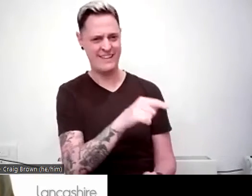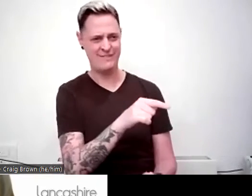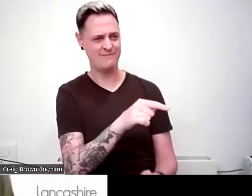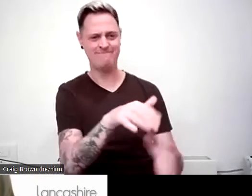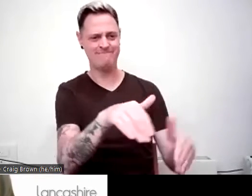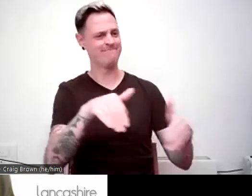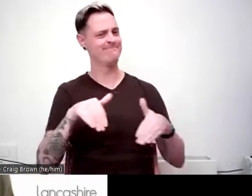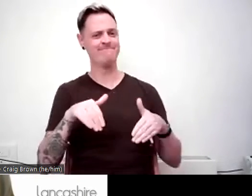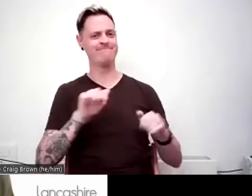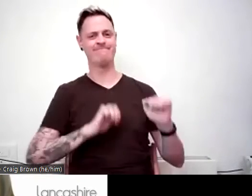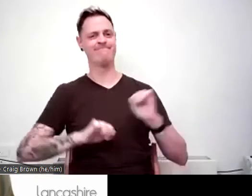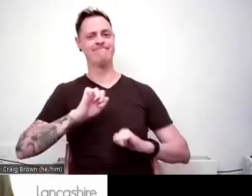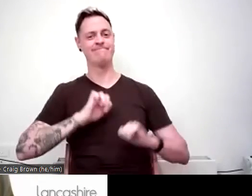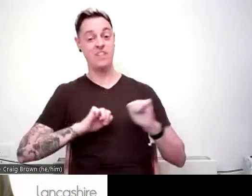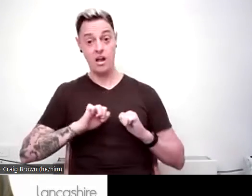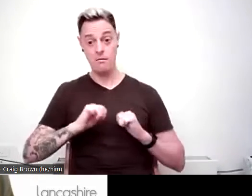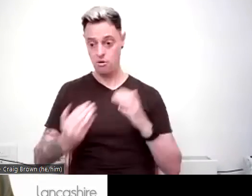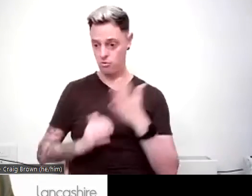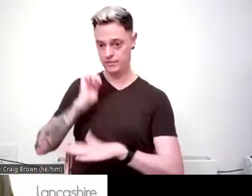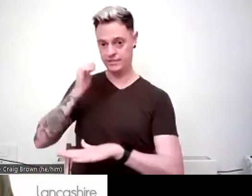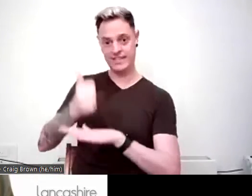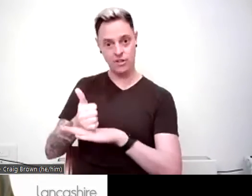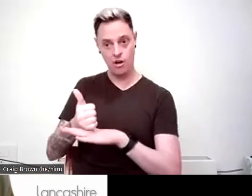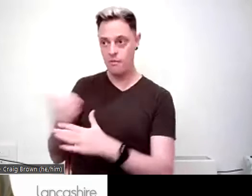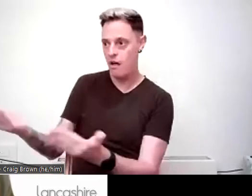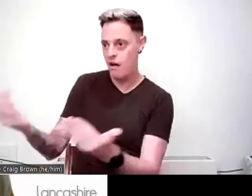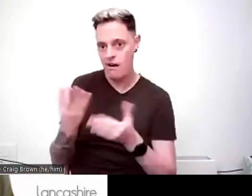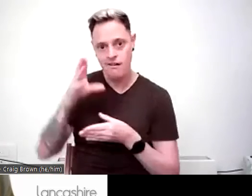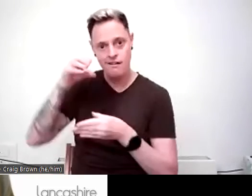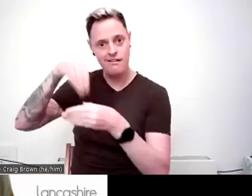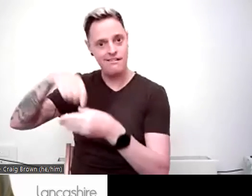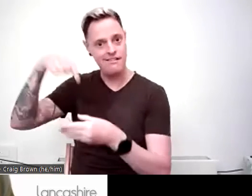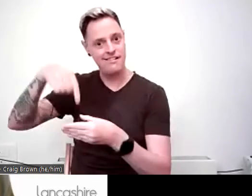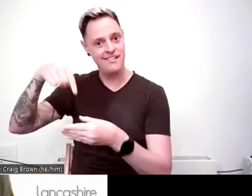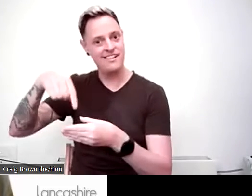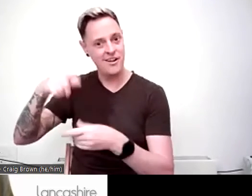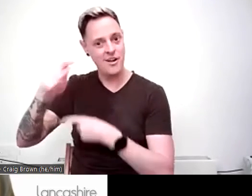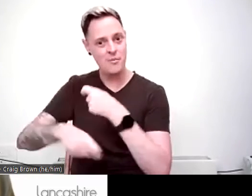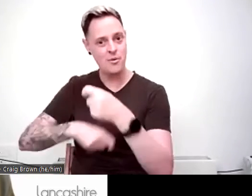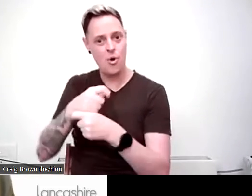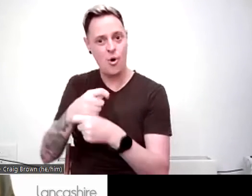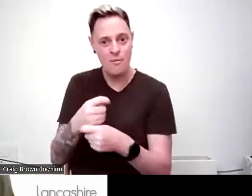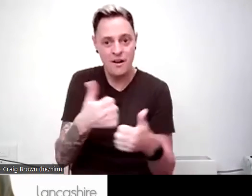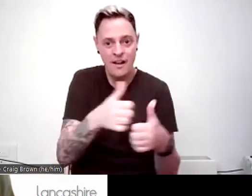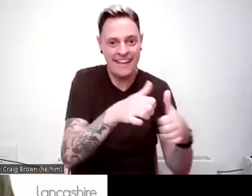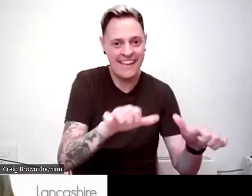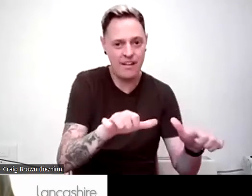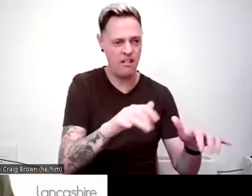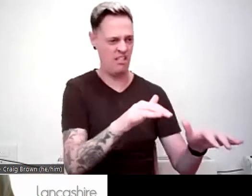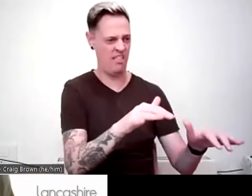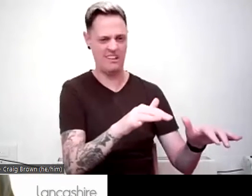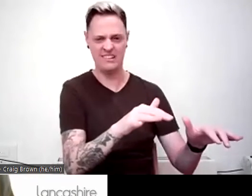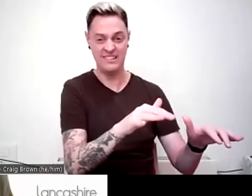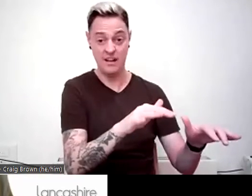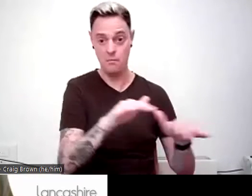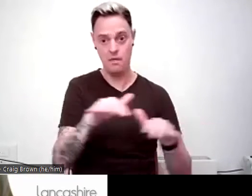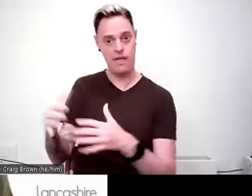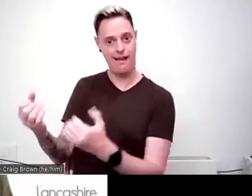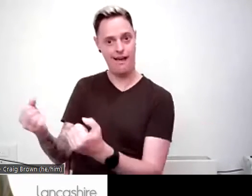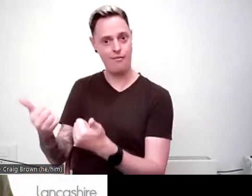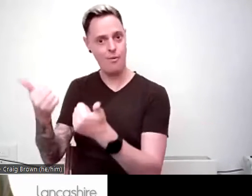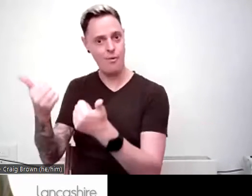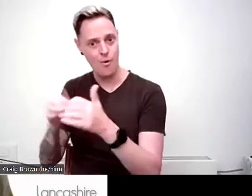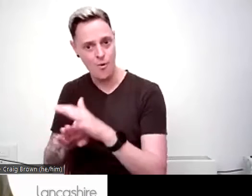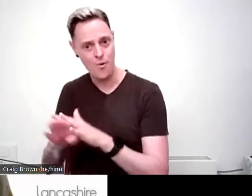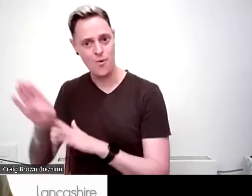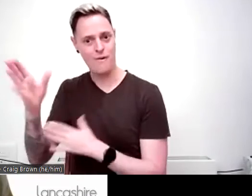like twofold, threefold, whatever. So you don't want to be going somewhere to try and heal and then deal with further trauma. So again, that's